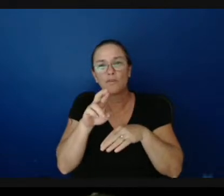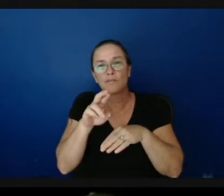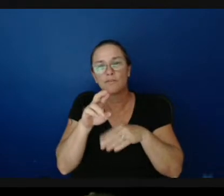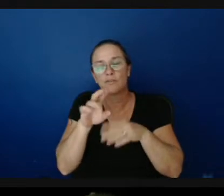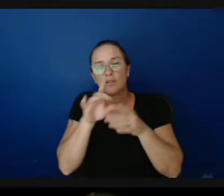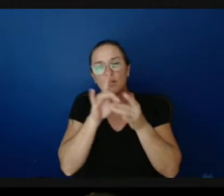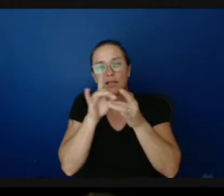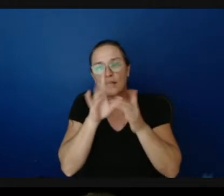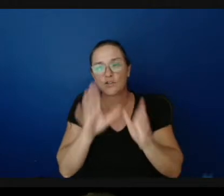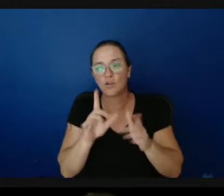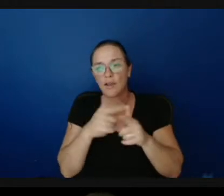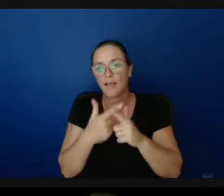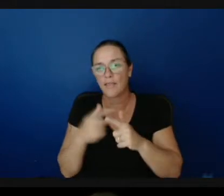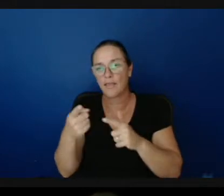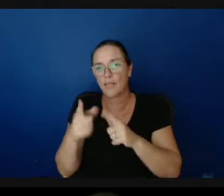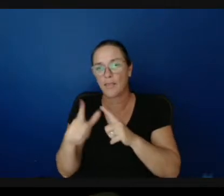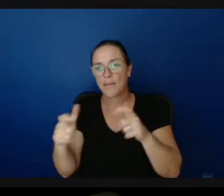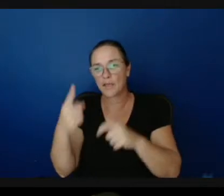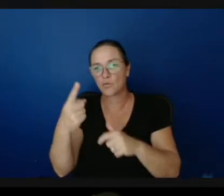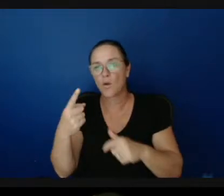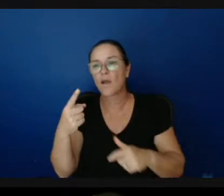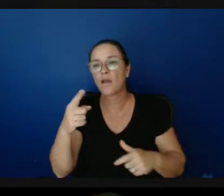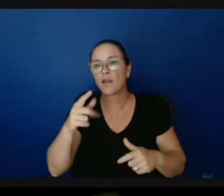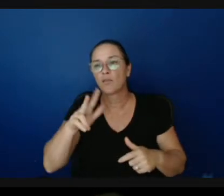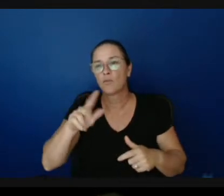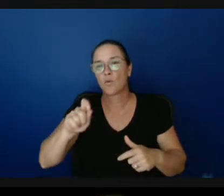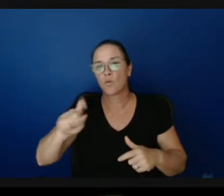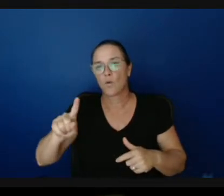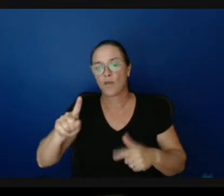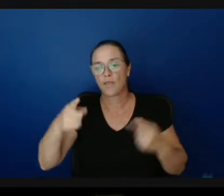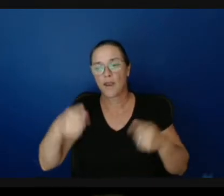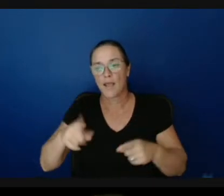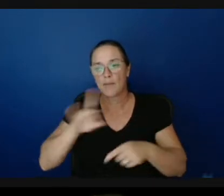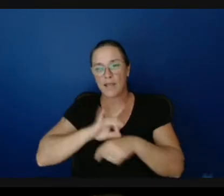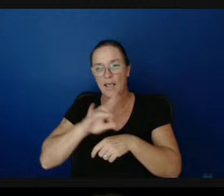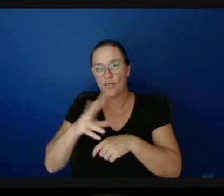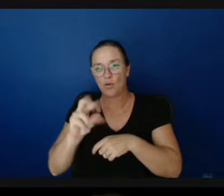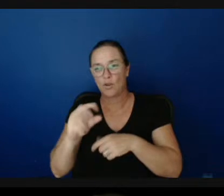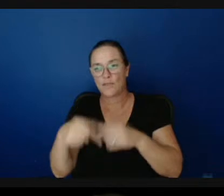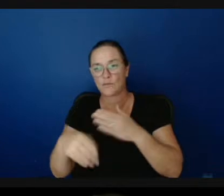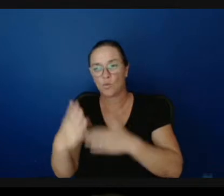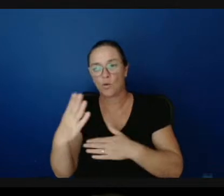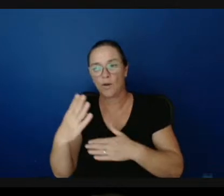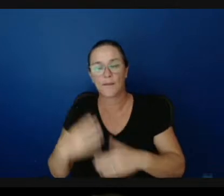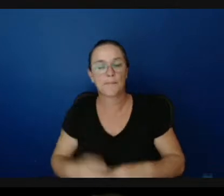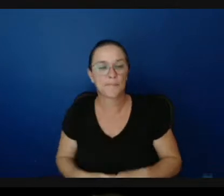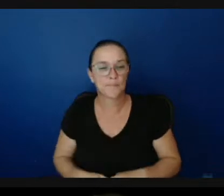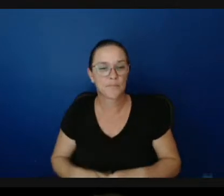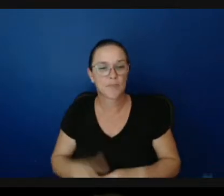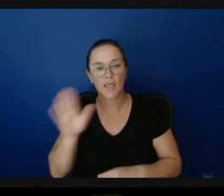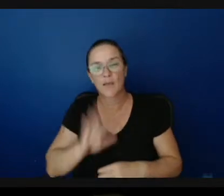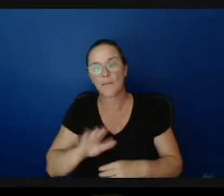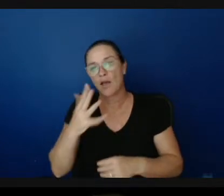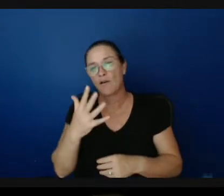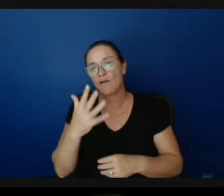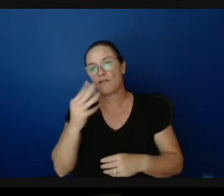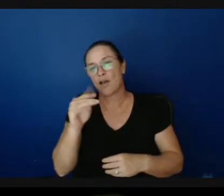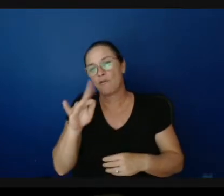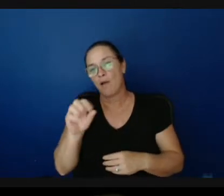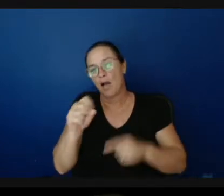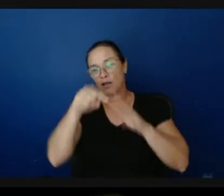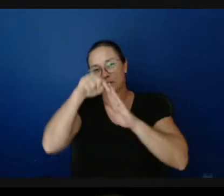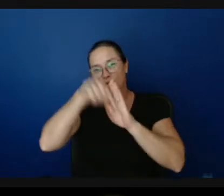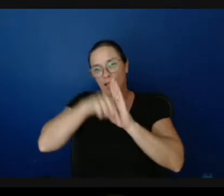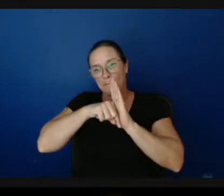And the biggest one we have is this 3.1 that just occurred at 8:30 this morning about 5 miles down, 3.1 right there. You can